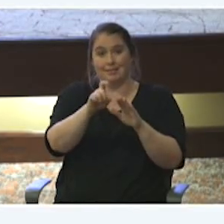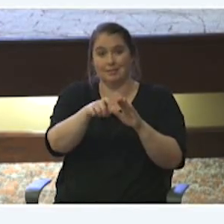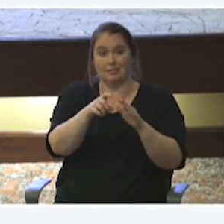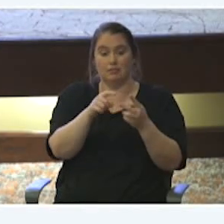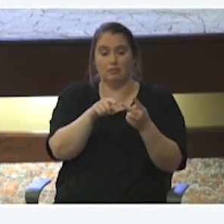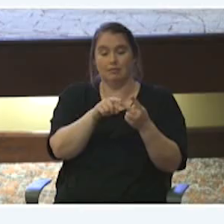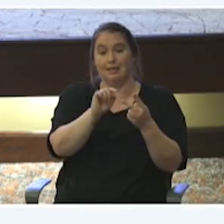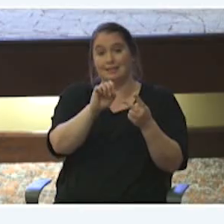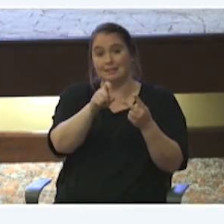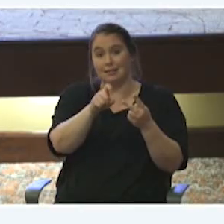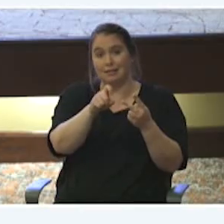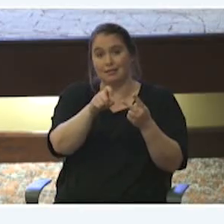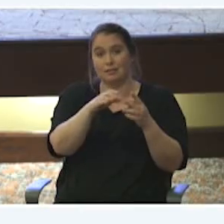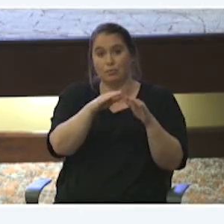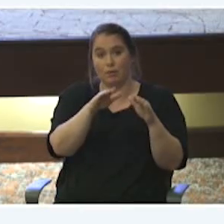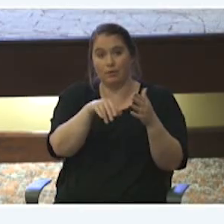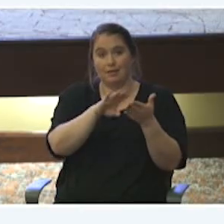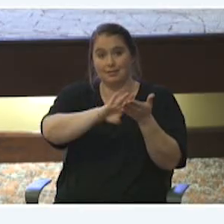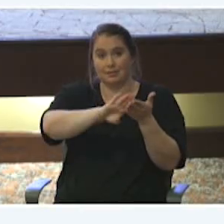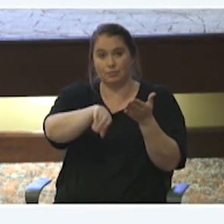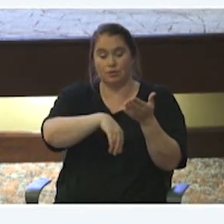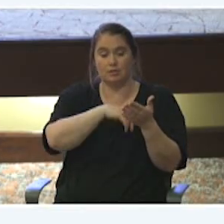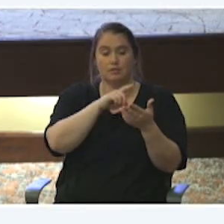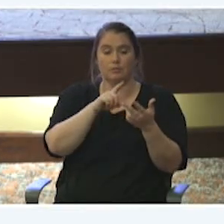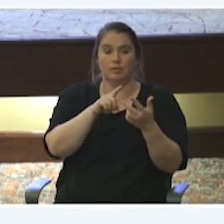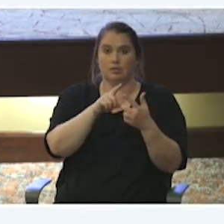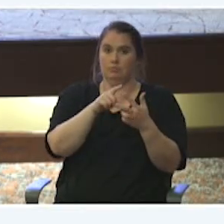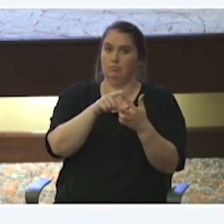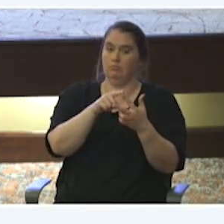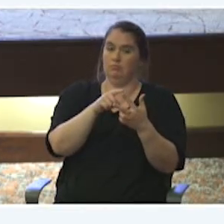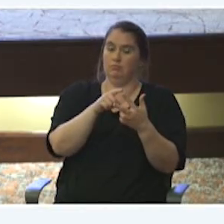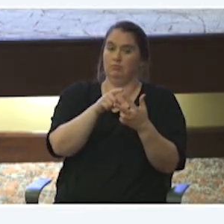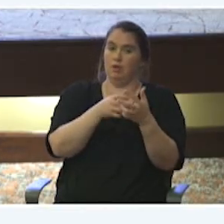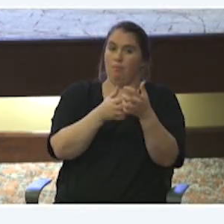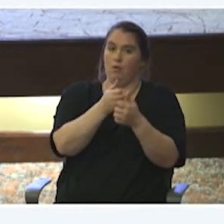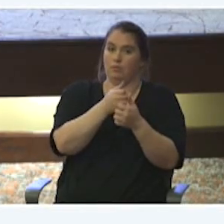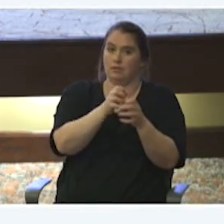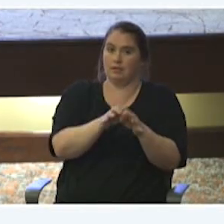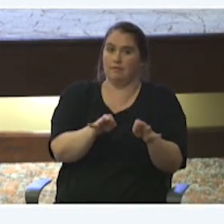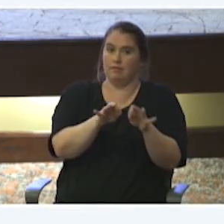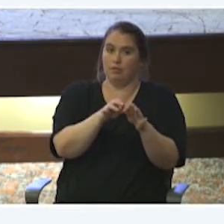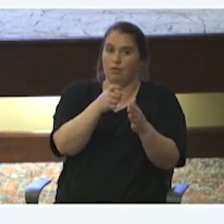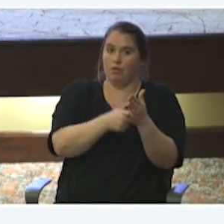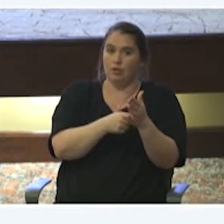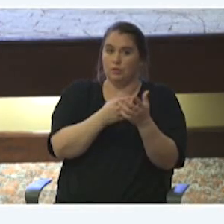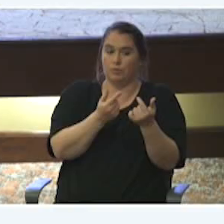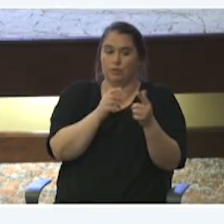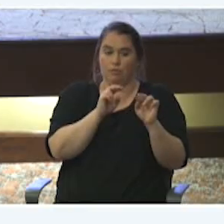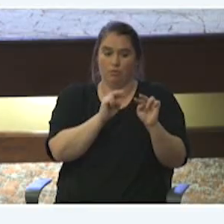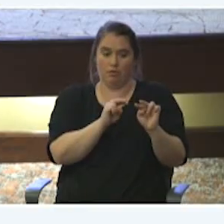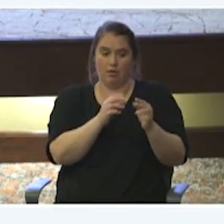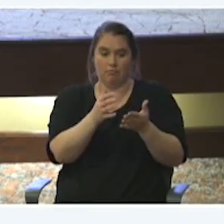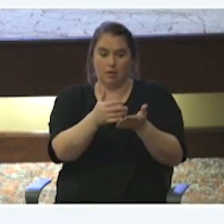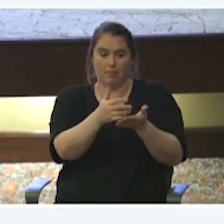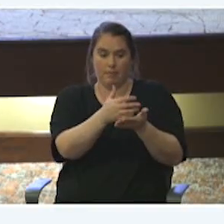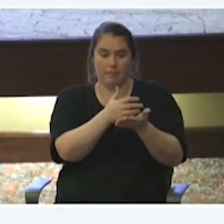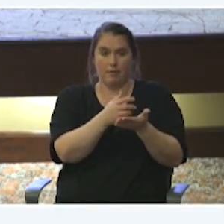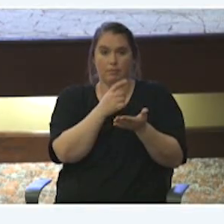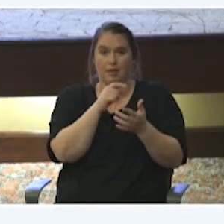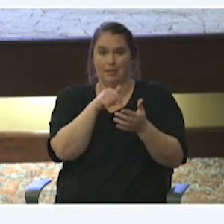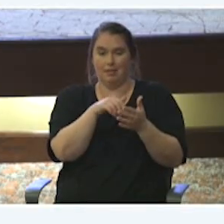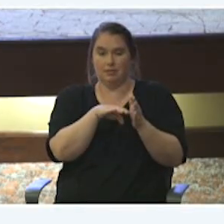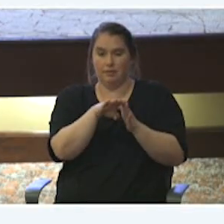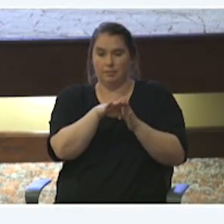tax exemptions, which is one of the most significant costs when you're looking at net operating income in these